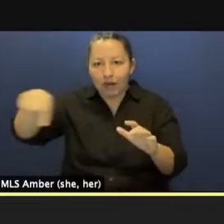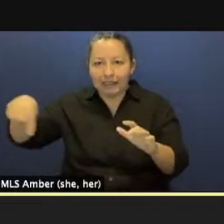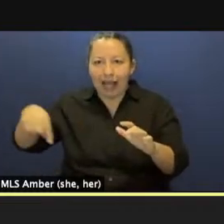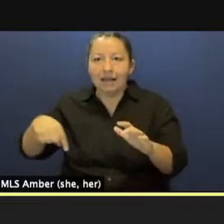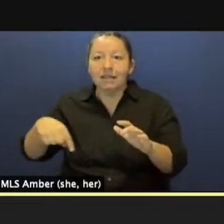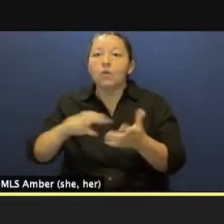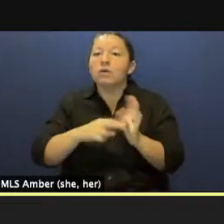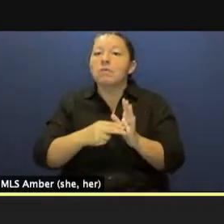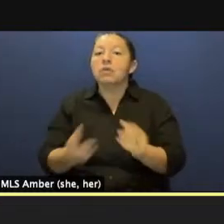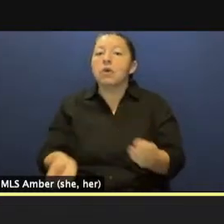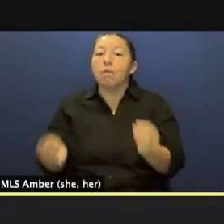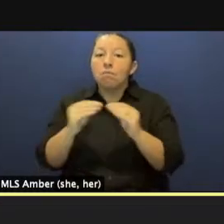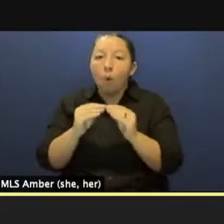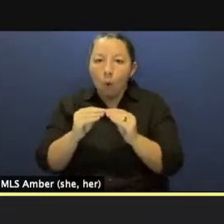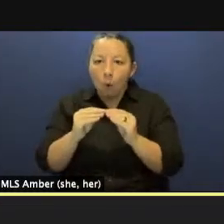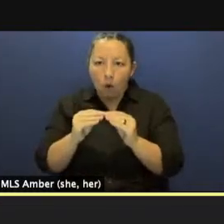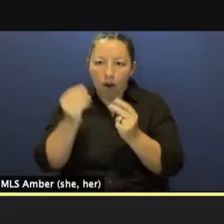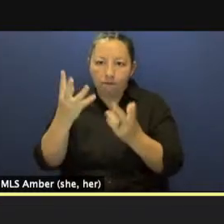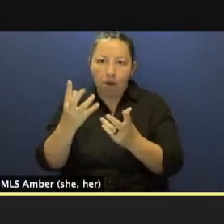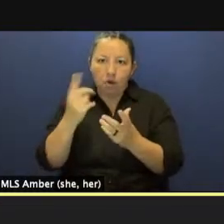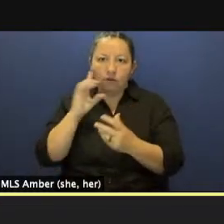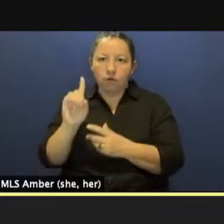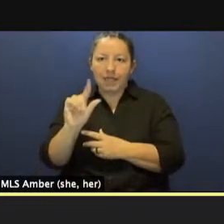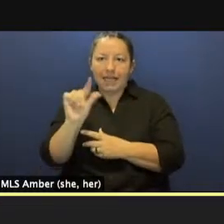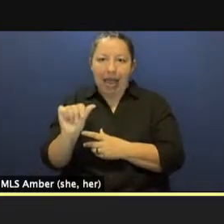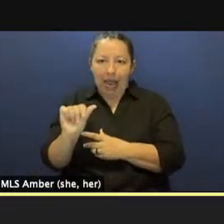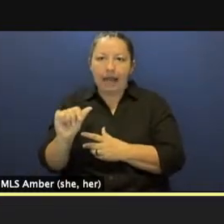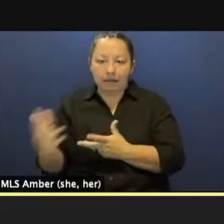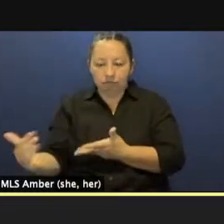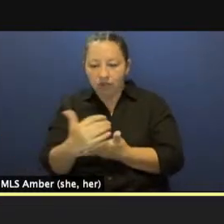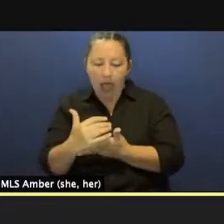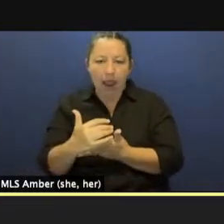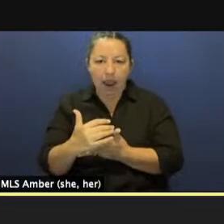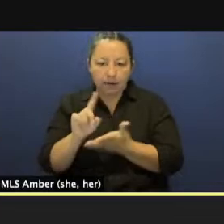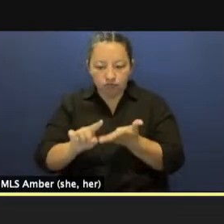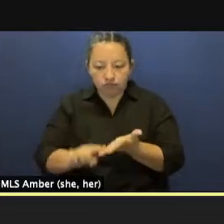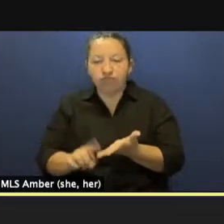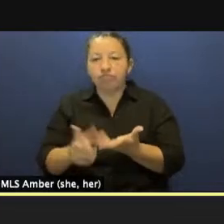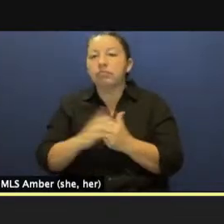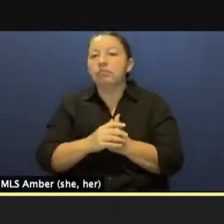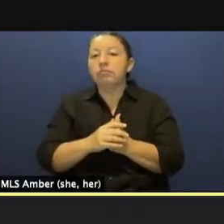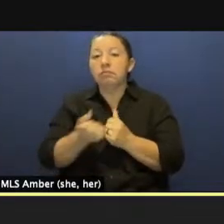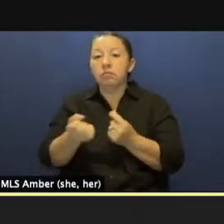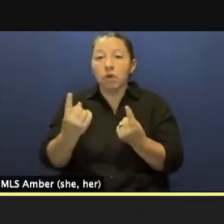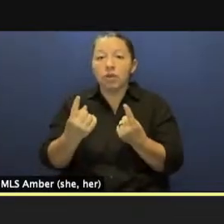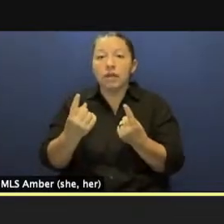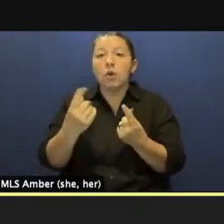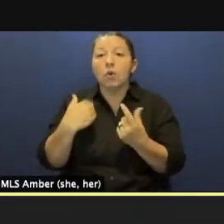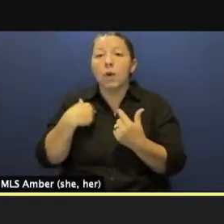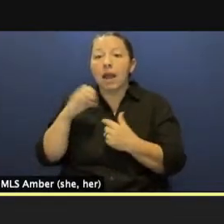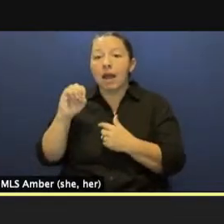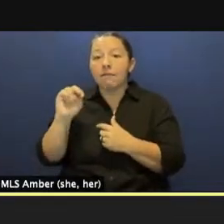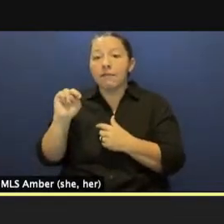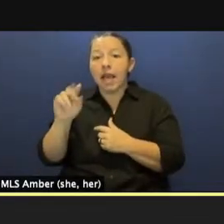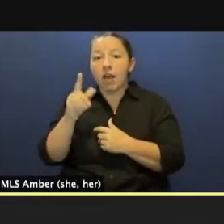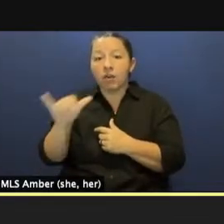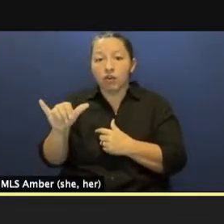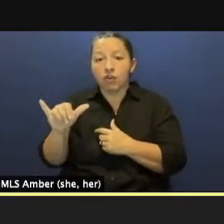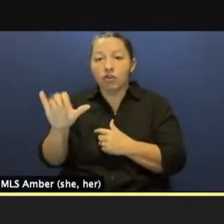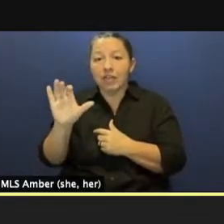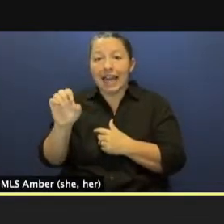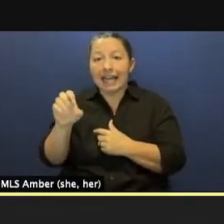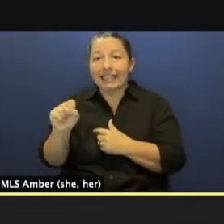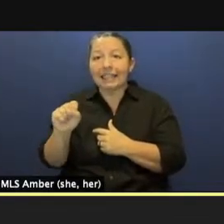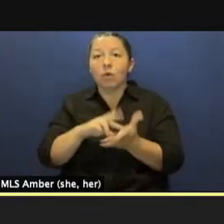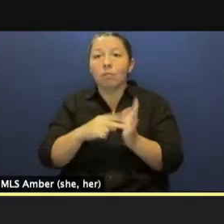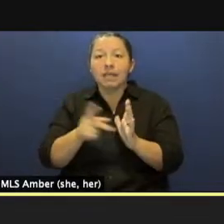more robust. The key driving energy cases for our design have to do with dark survivability